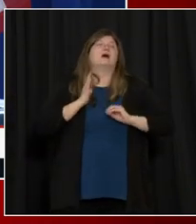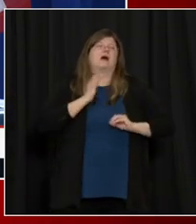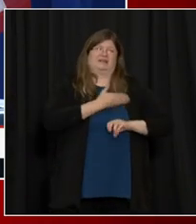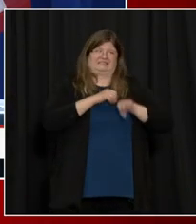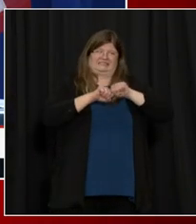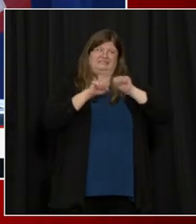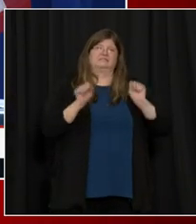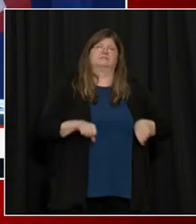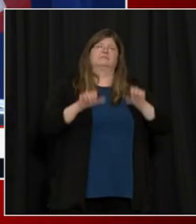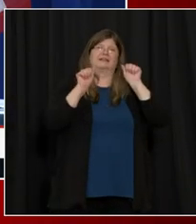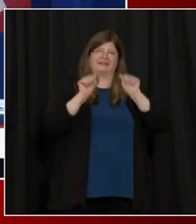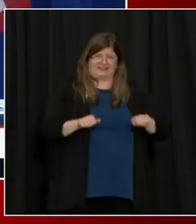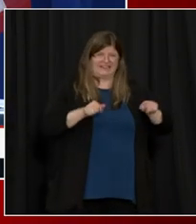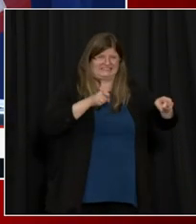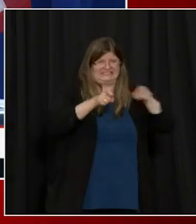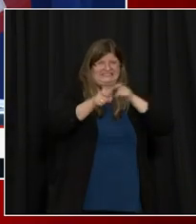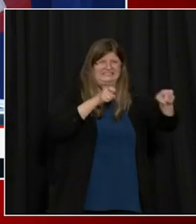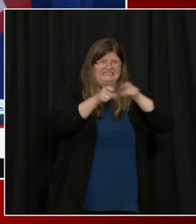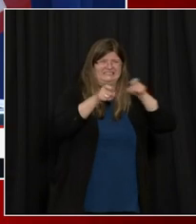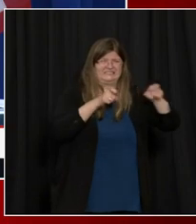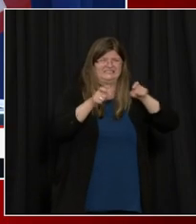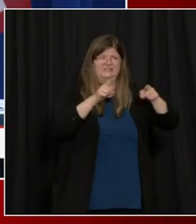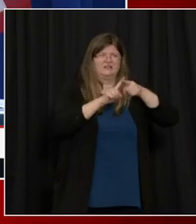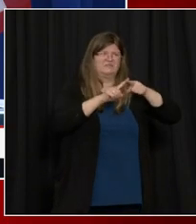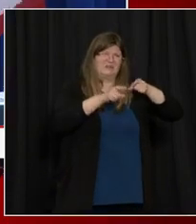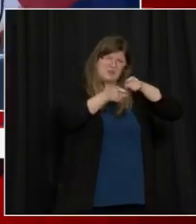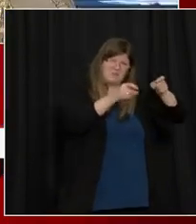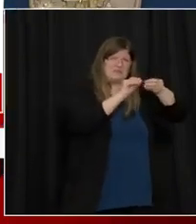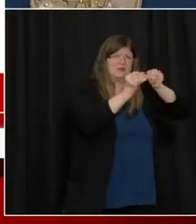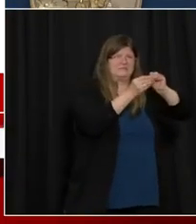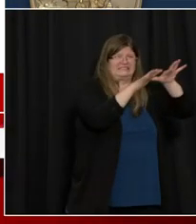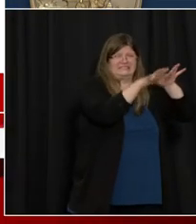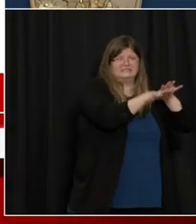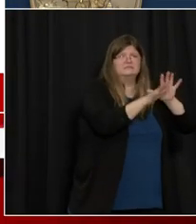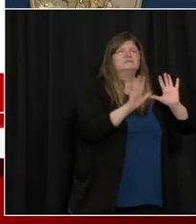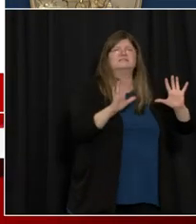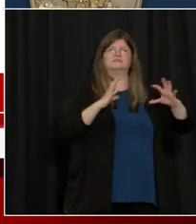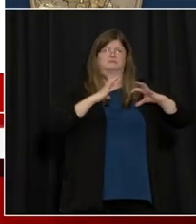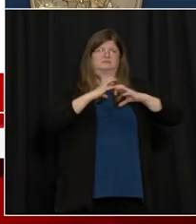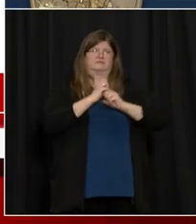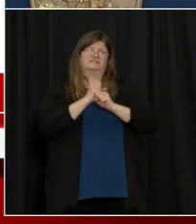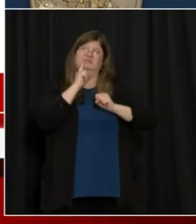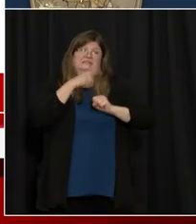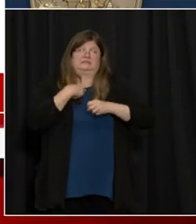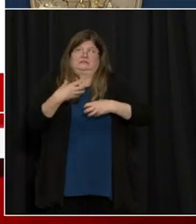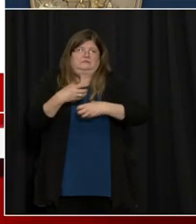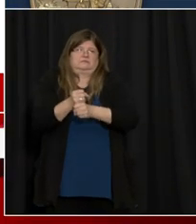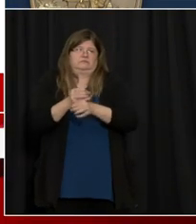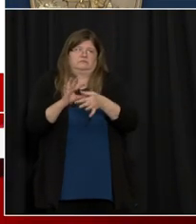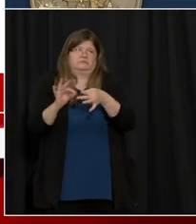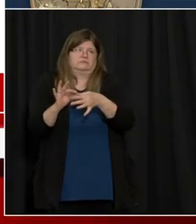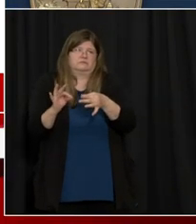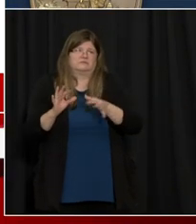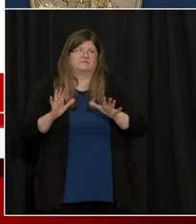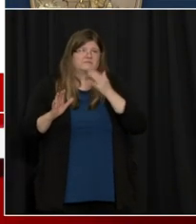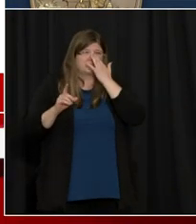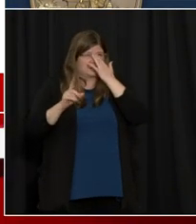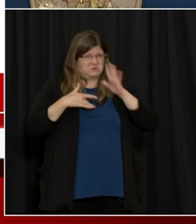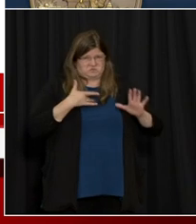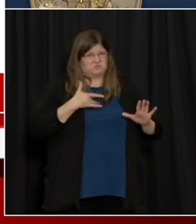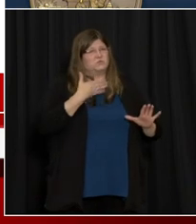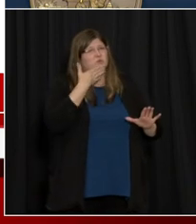that raise in the next phase. It's a shorthand. And we think it's a good shorthand because it's